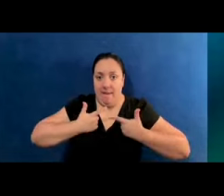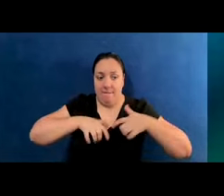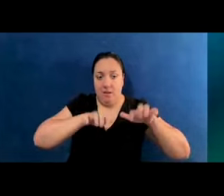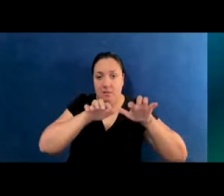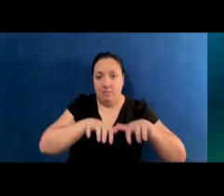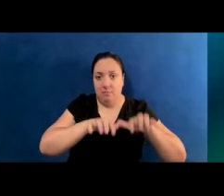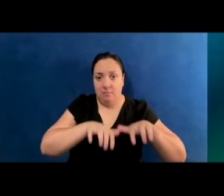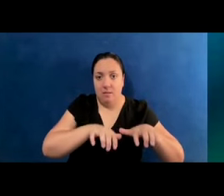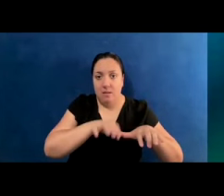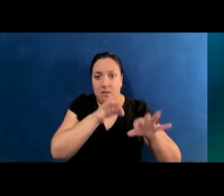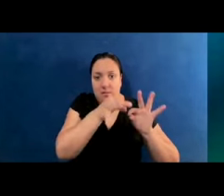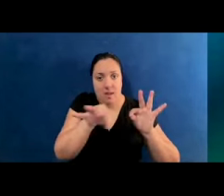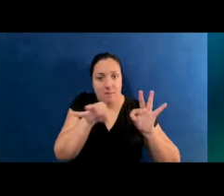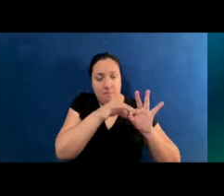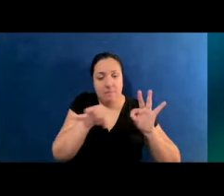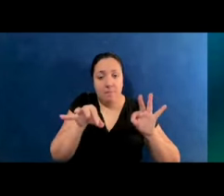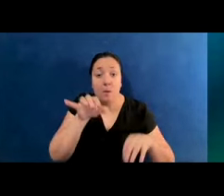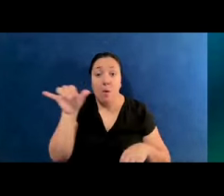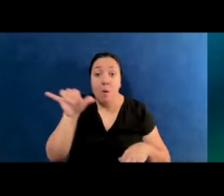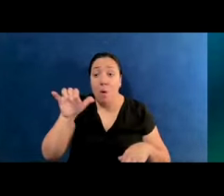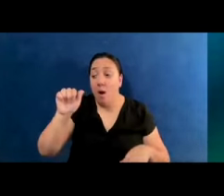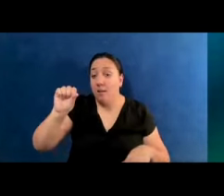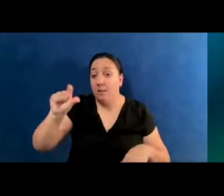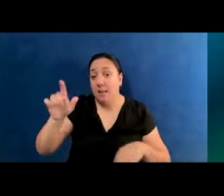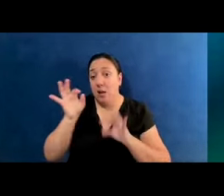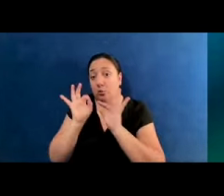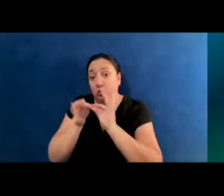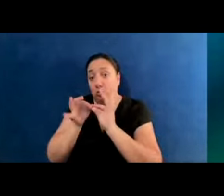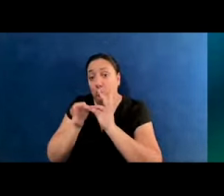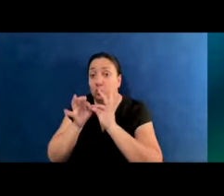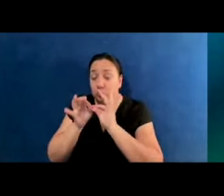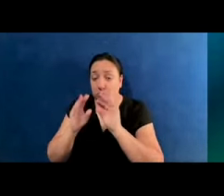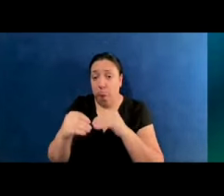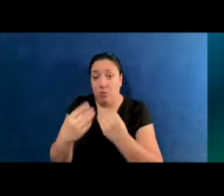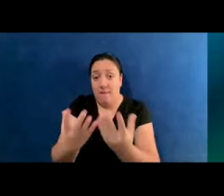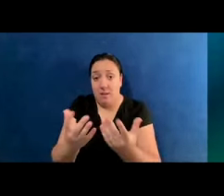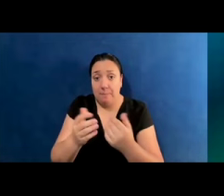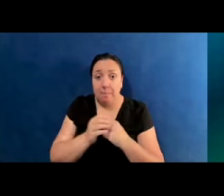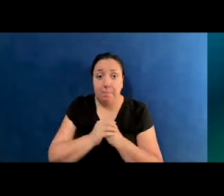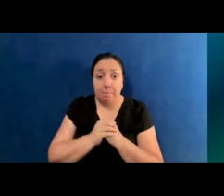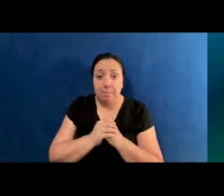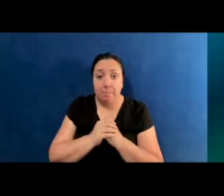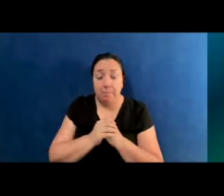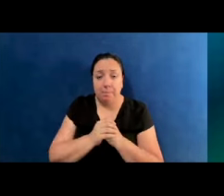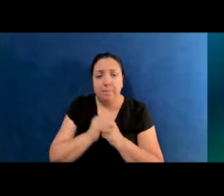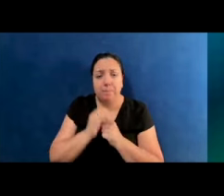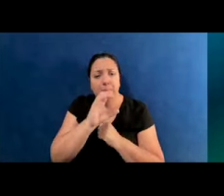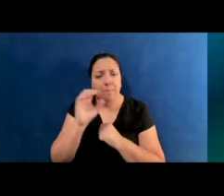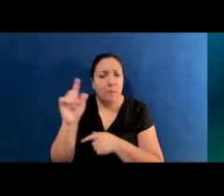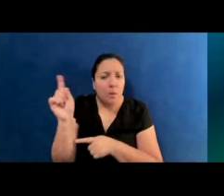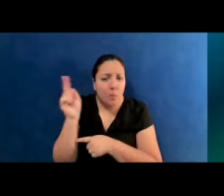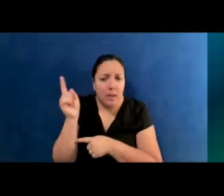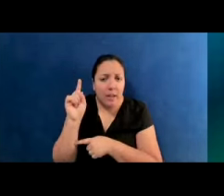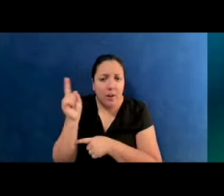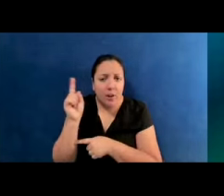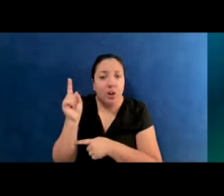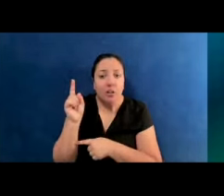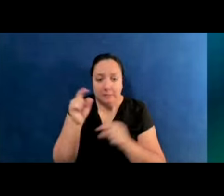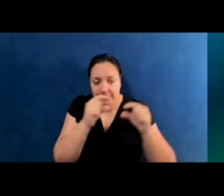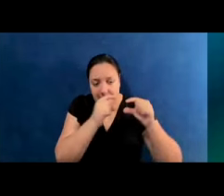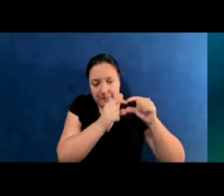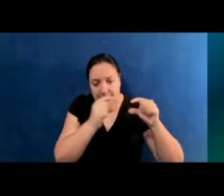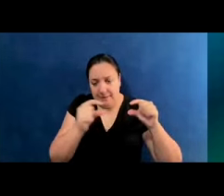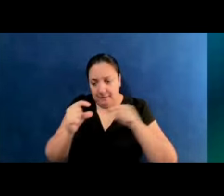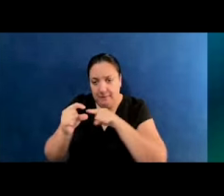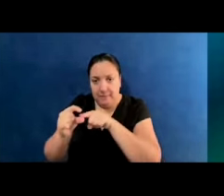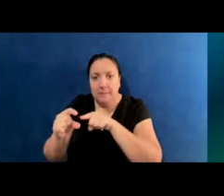Language ASL interpretation are being provided. The captions can be found by clicking on the closed captions